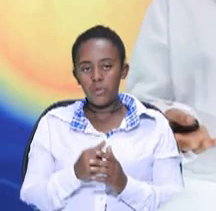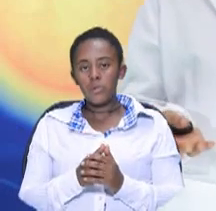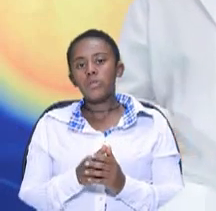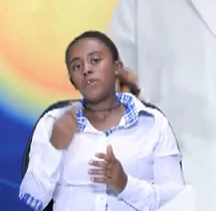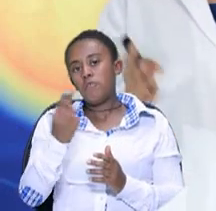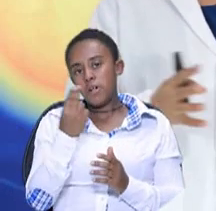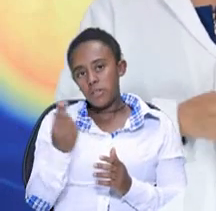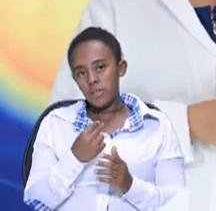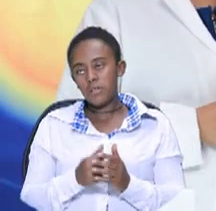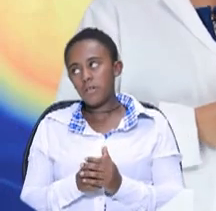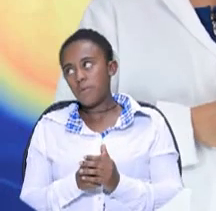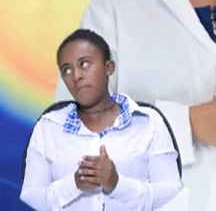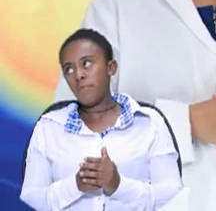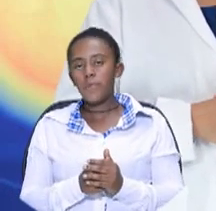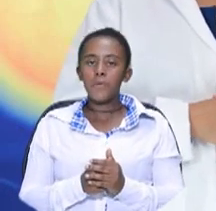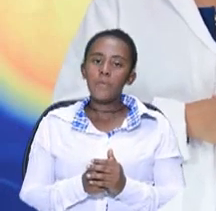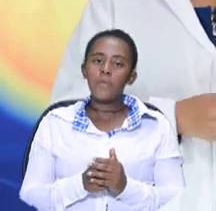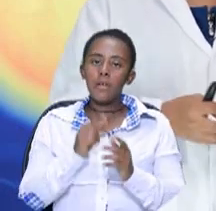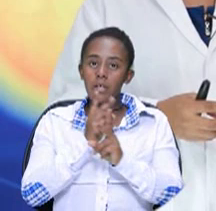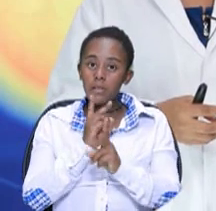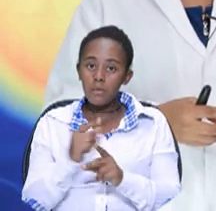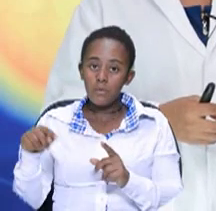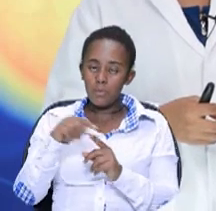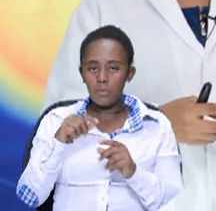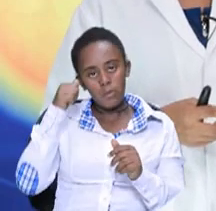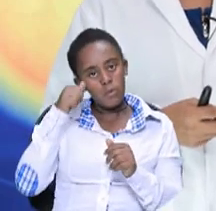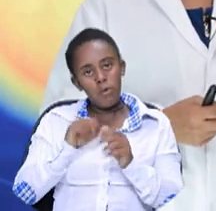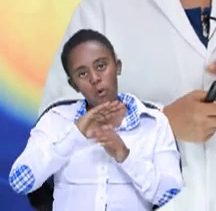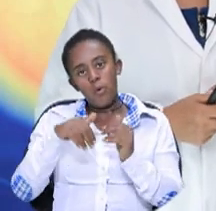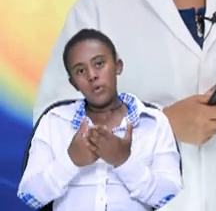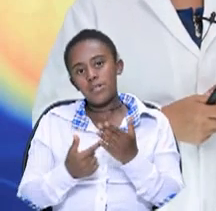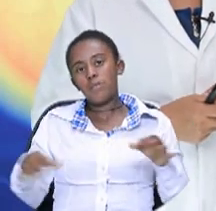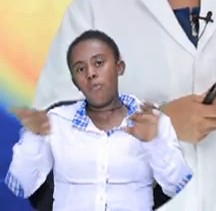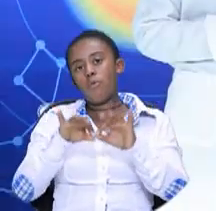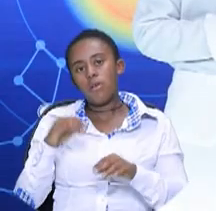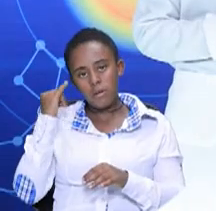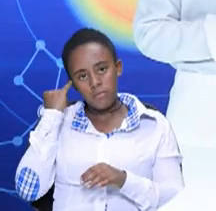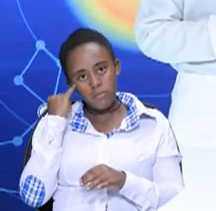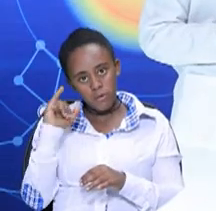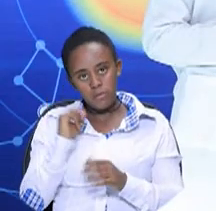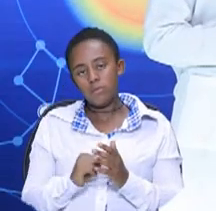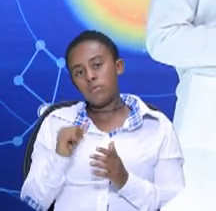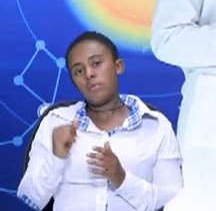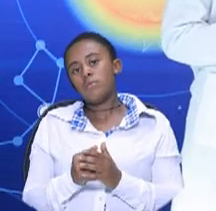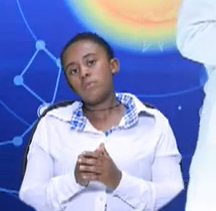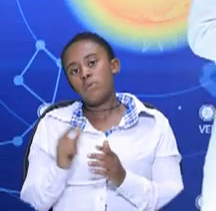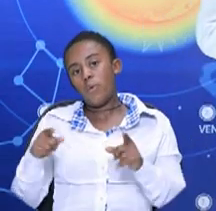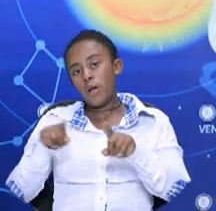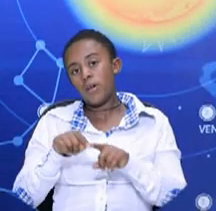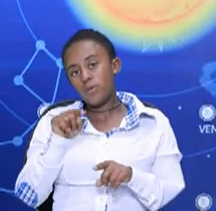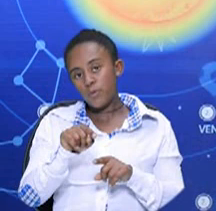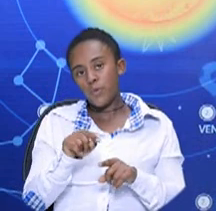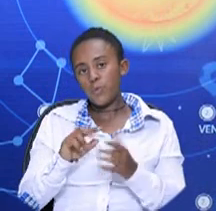their function. So you are expected to remember all these important points when you study